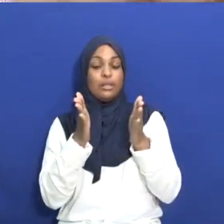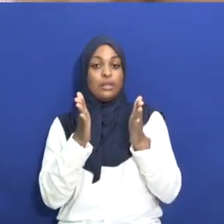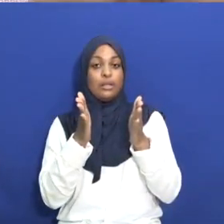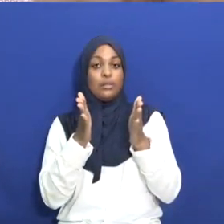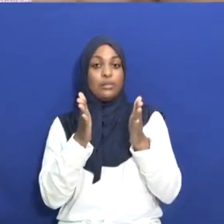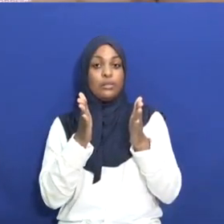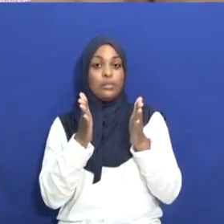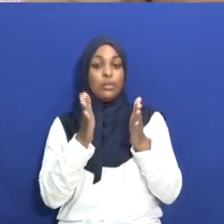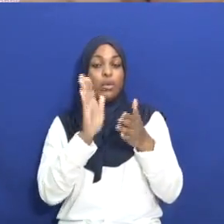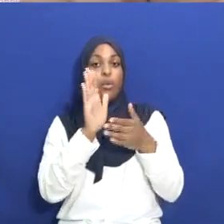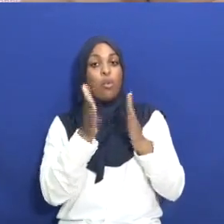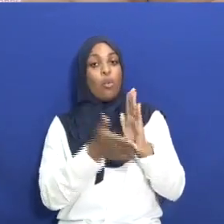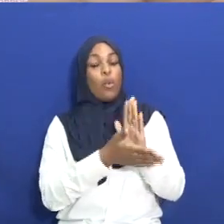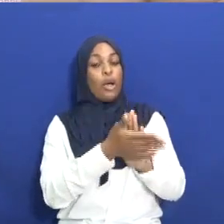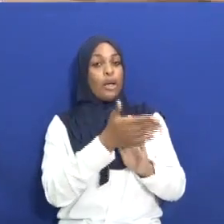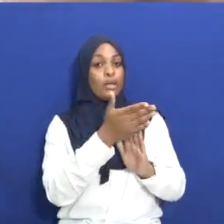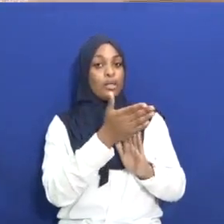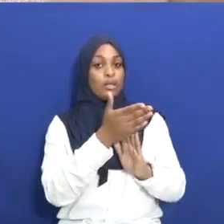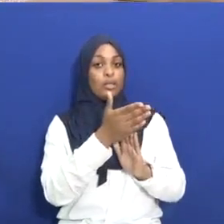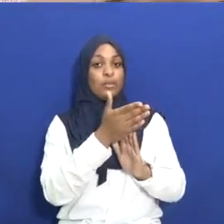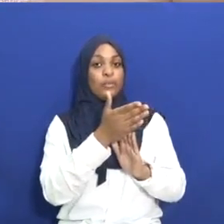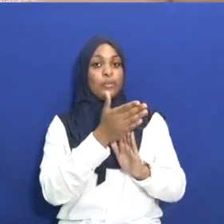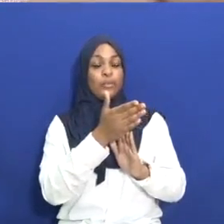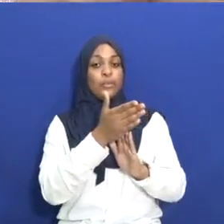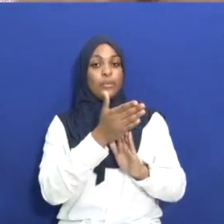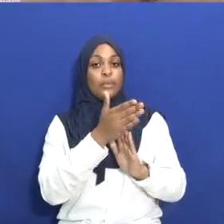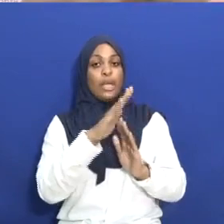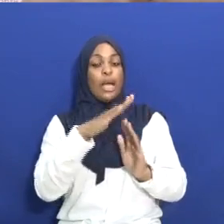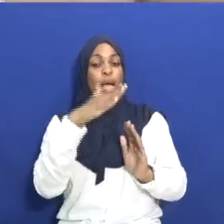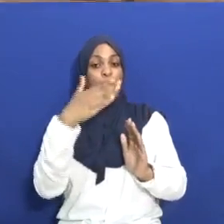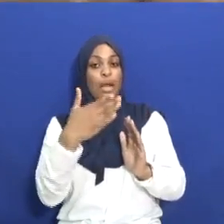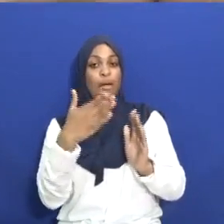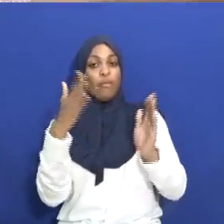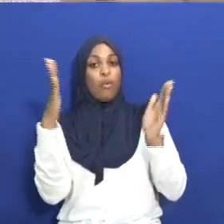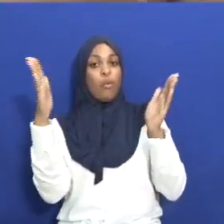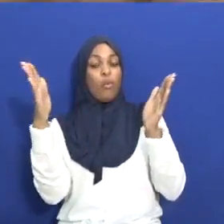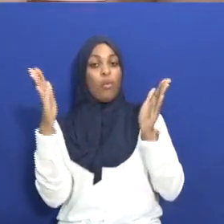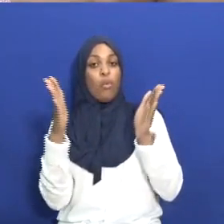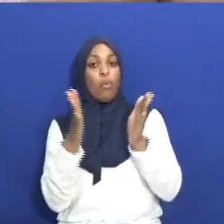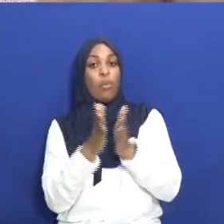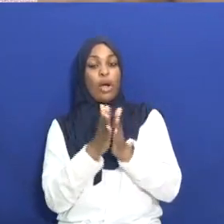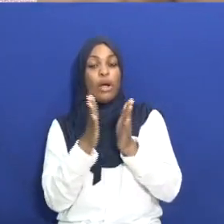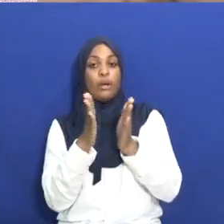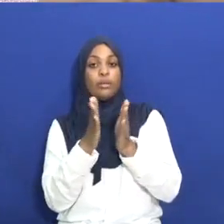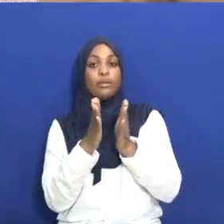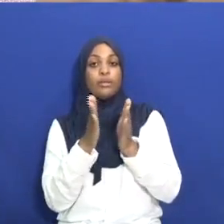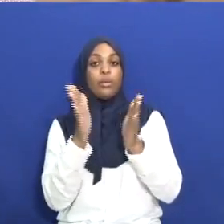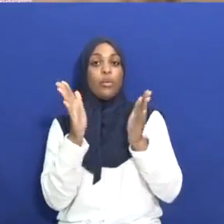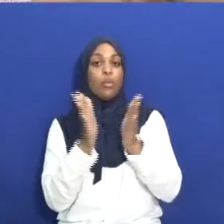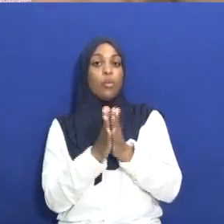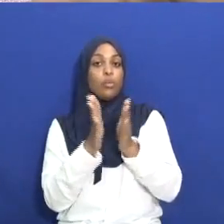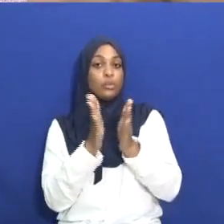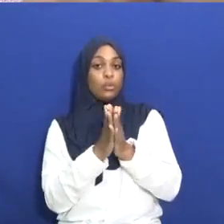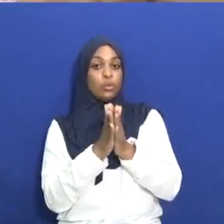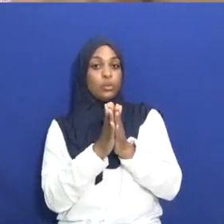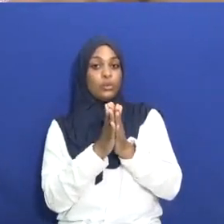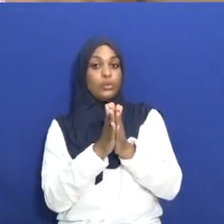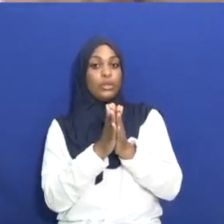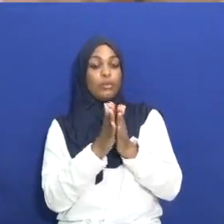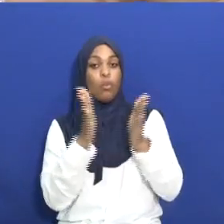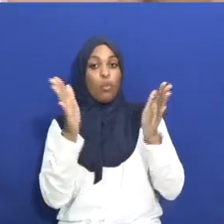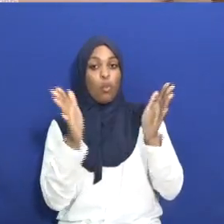3. And then 1, 2. And then 1. That is 3